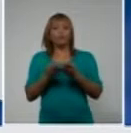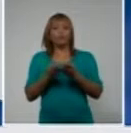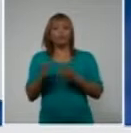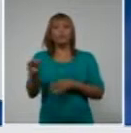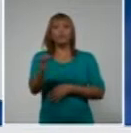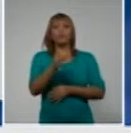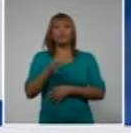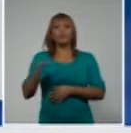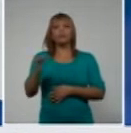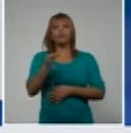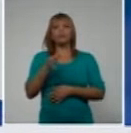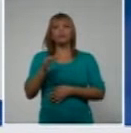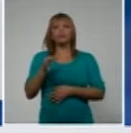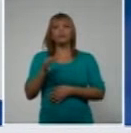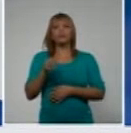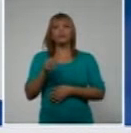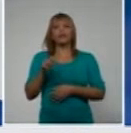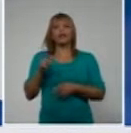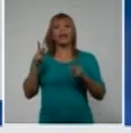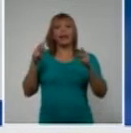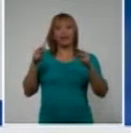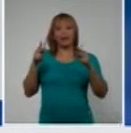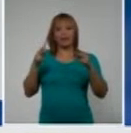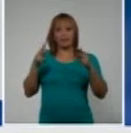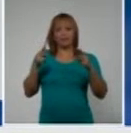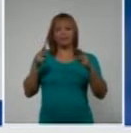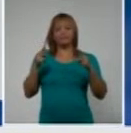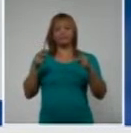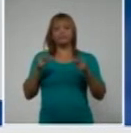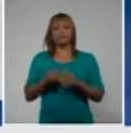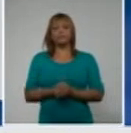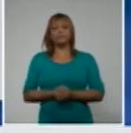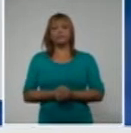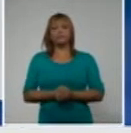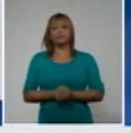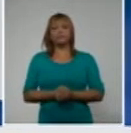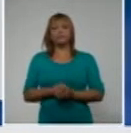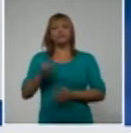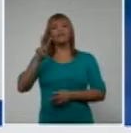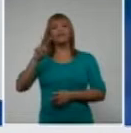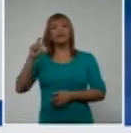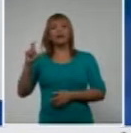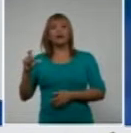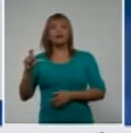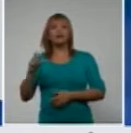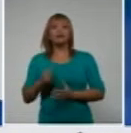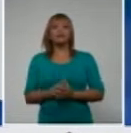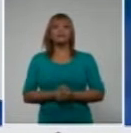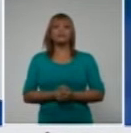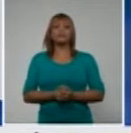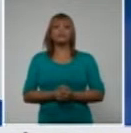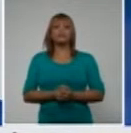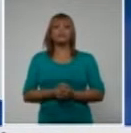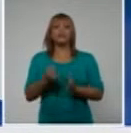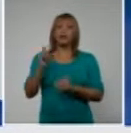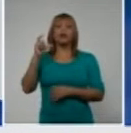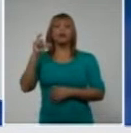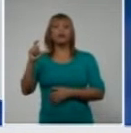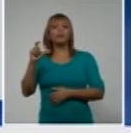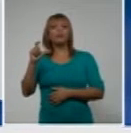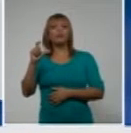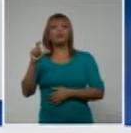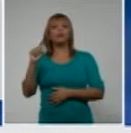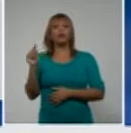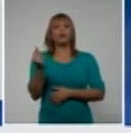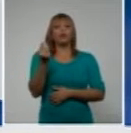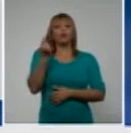municipality, and the source of infection of 2 of them is yet to be determined. Camagüey reports 1 case from Florida